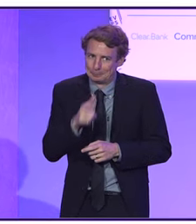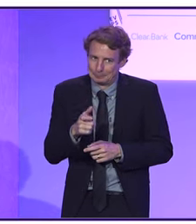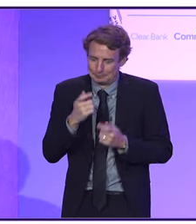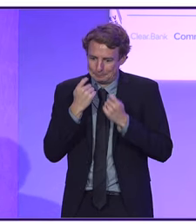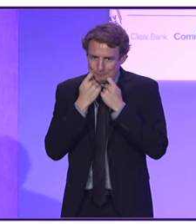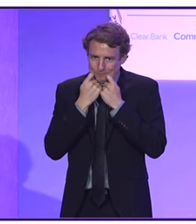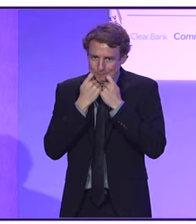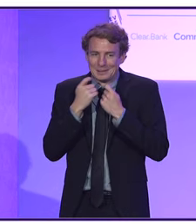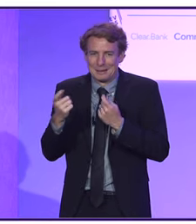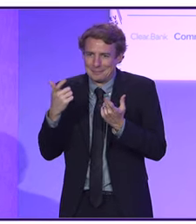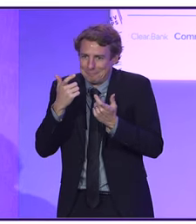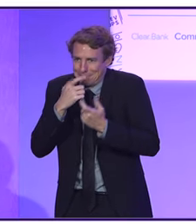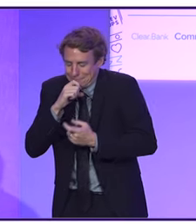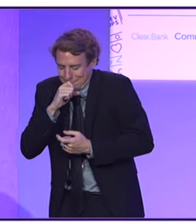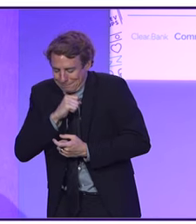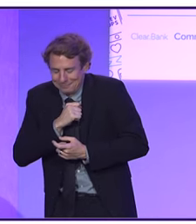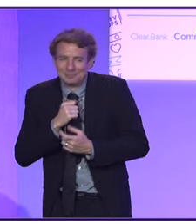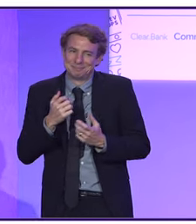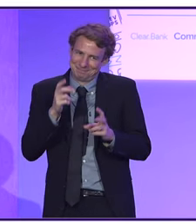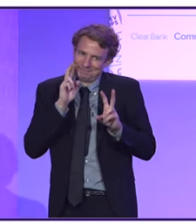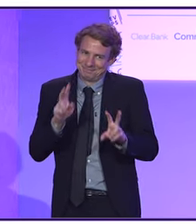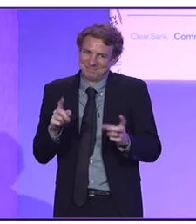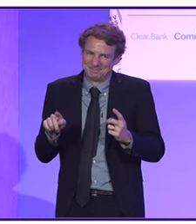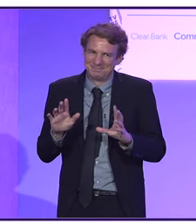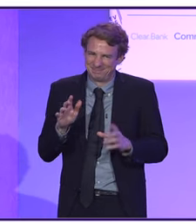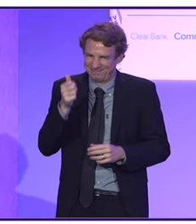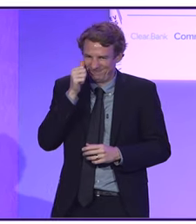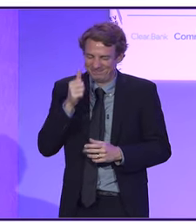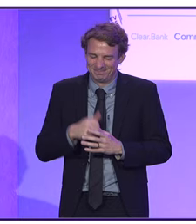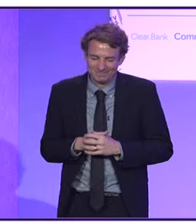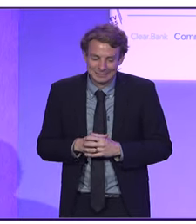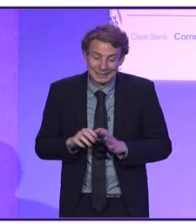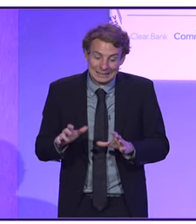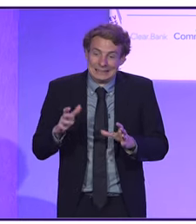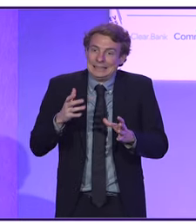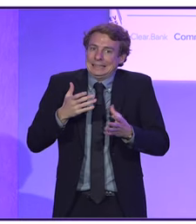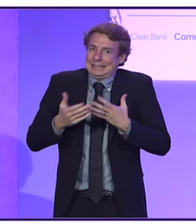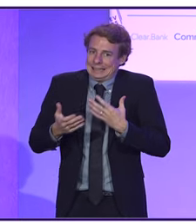So I was a Java engineer for a while. So I'm kind of like, I'm now paying for my sins. It's fantastic.